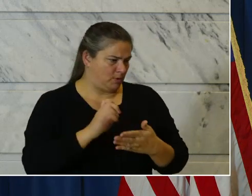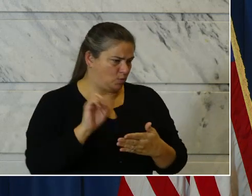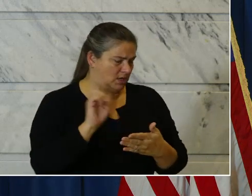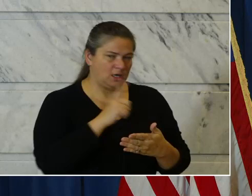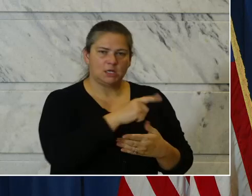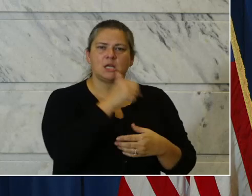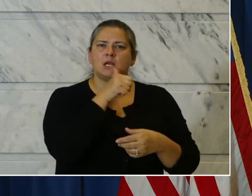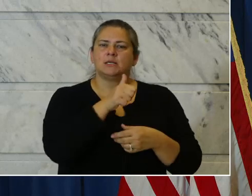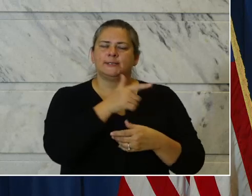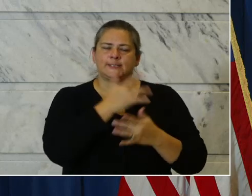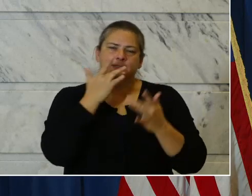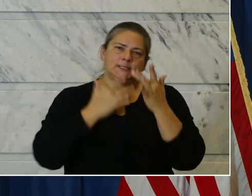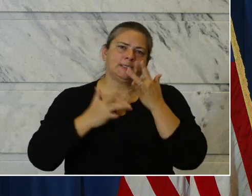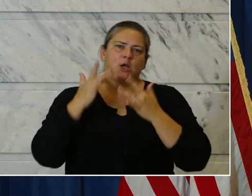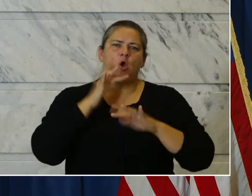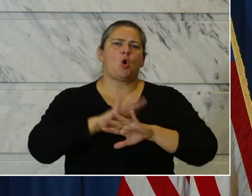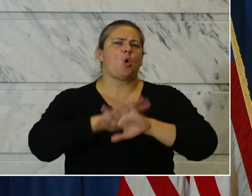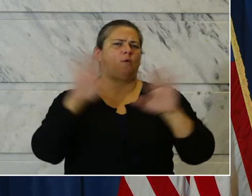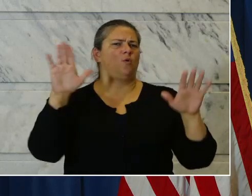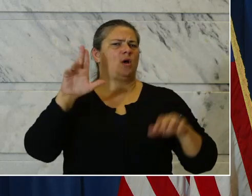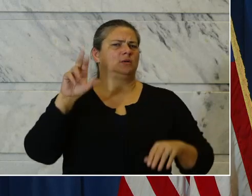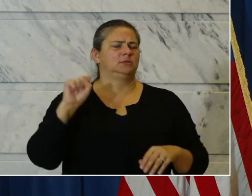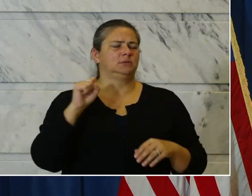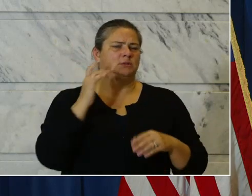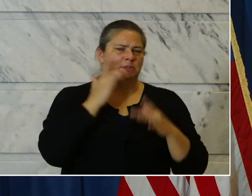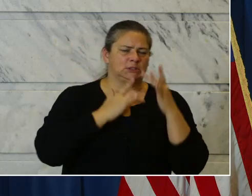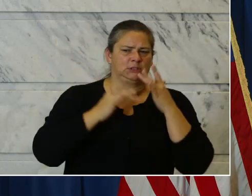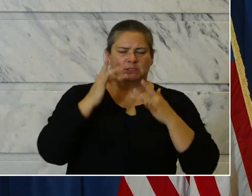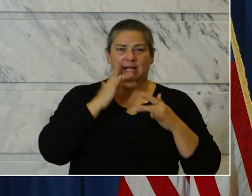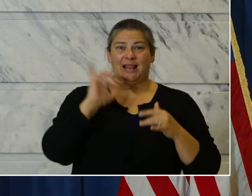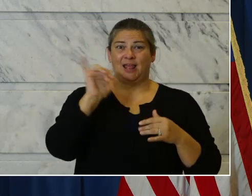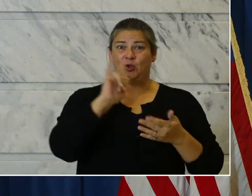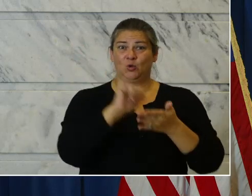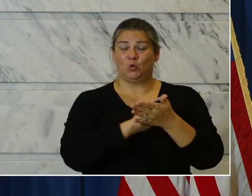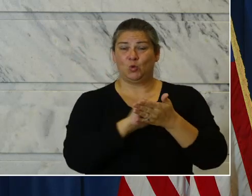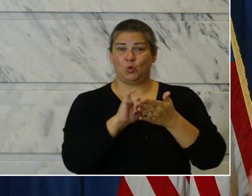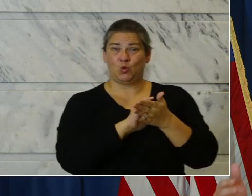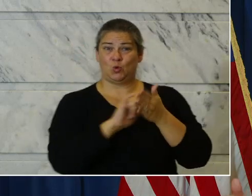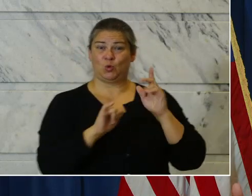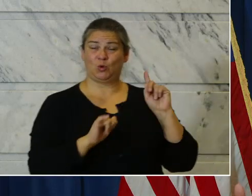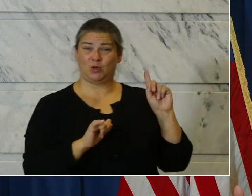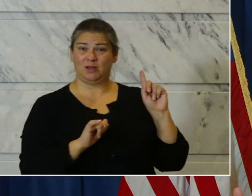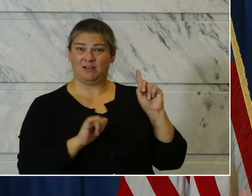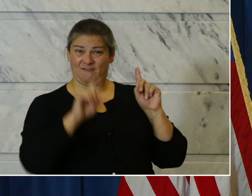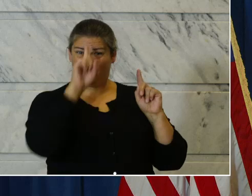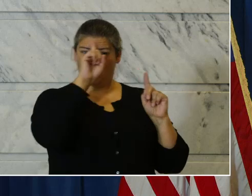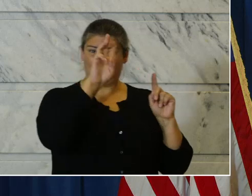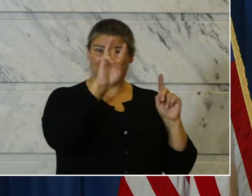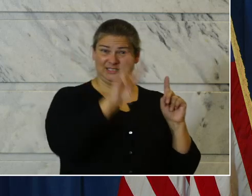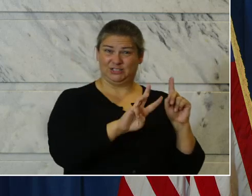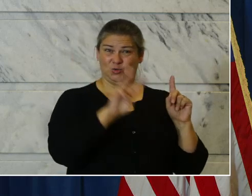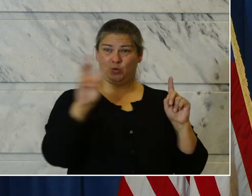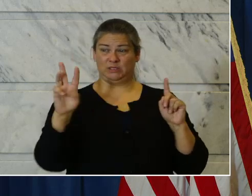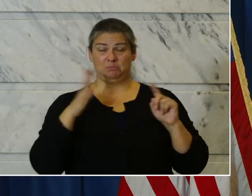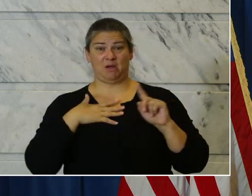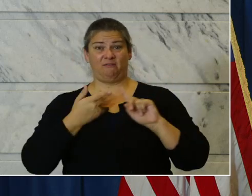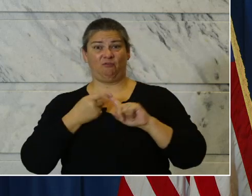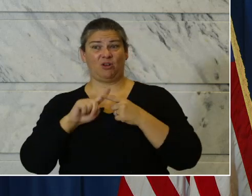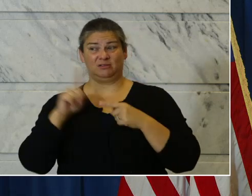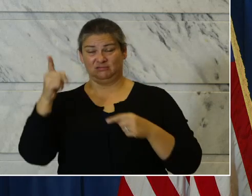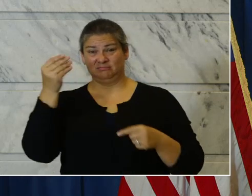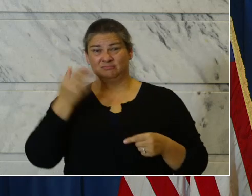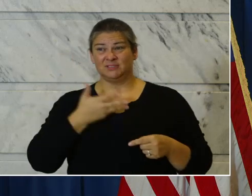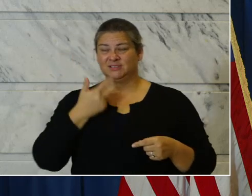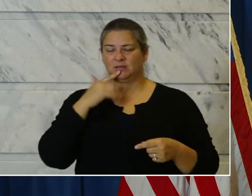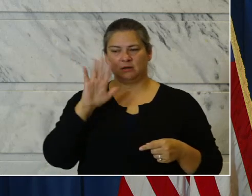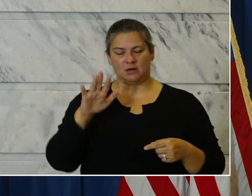should get across the country. People who, like in New York, when 6 weeks in a row, my friend was telling me, went to work